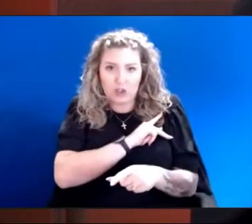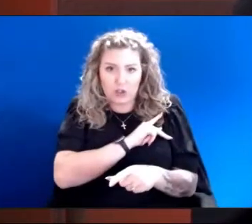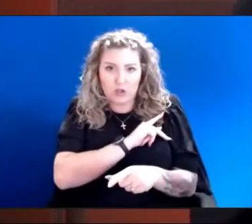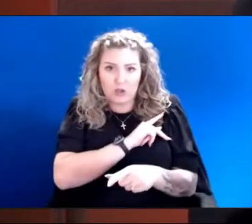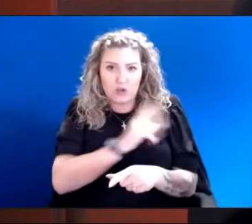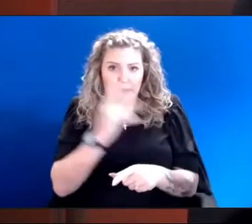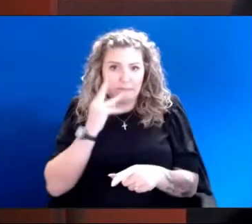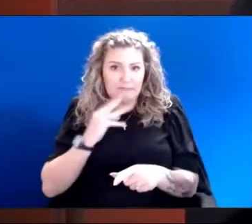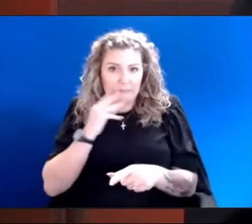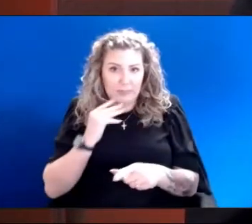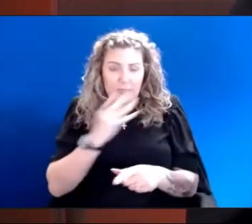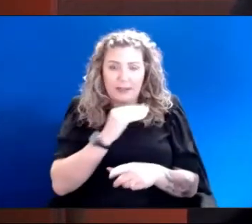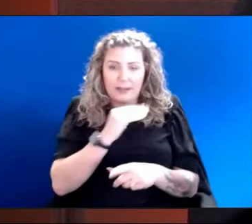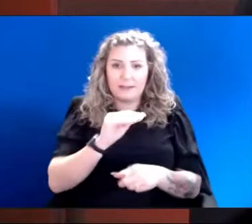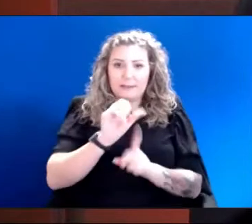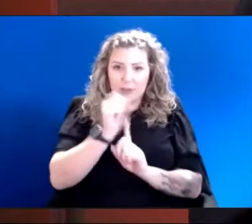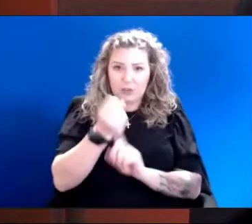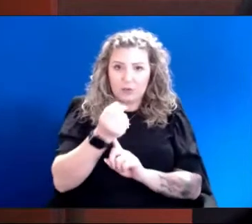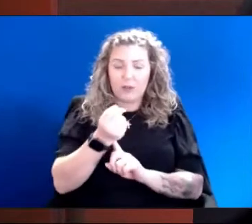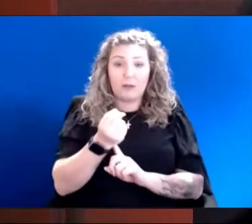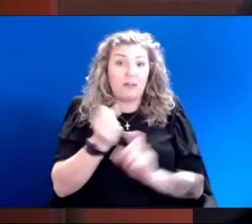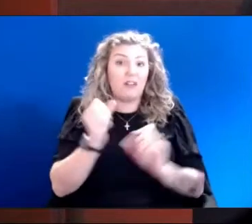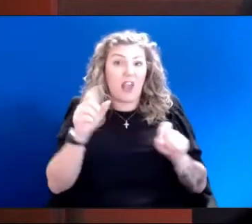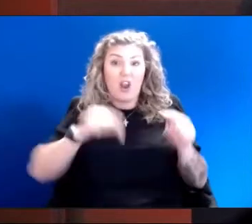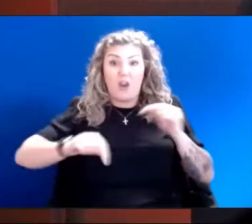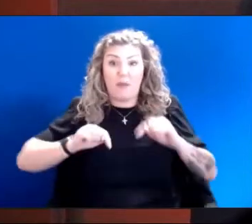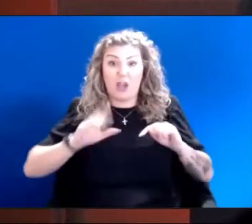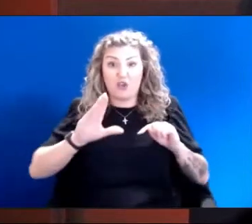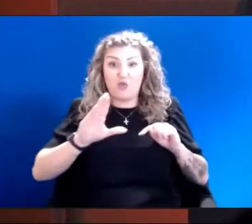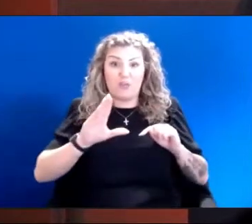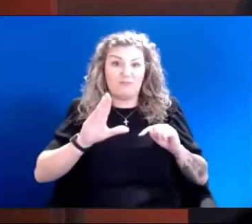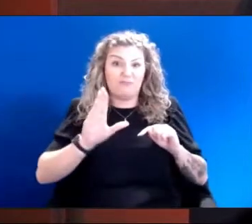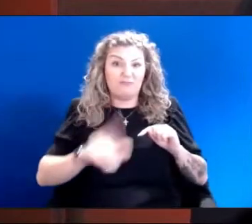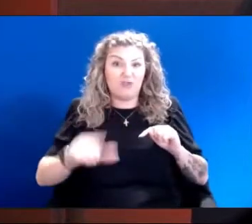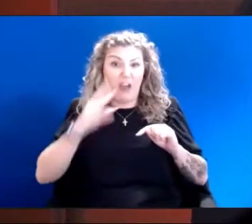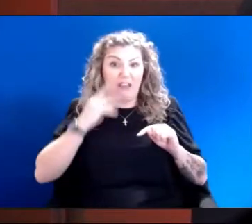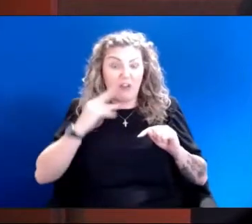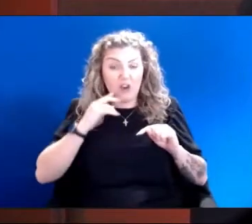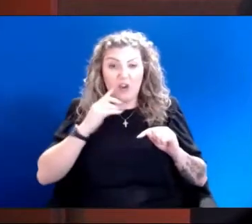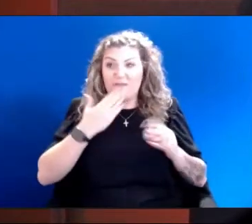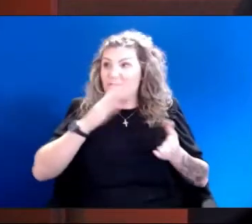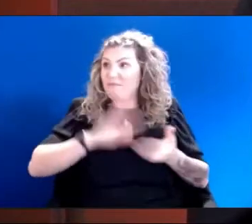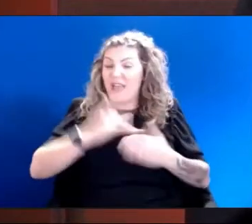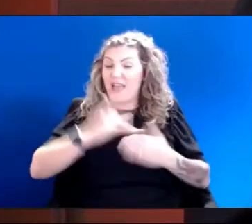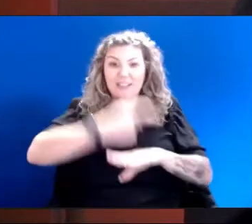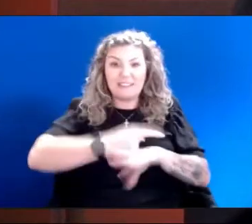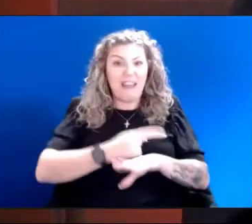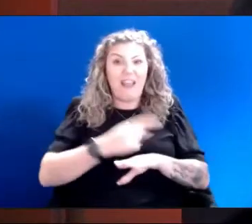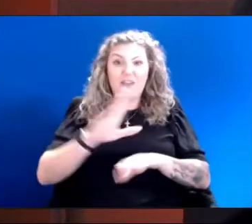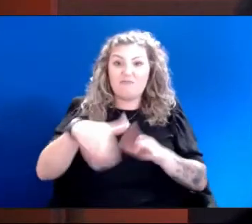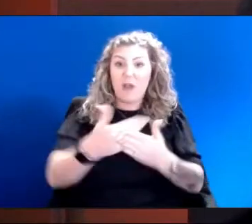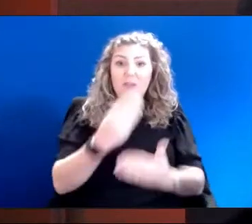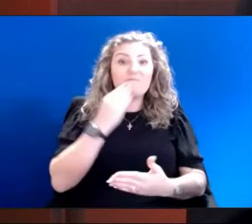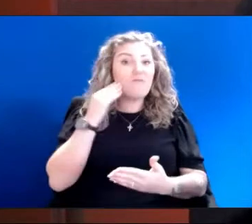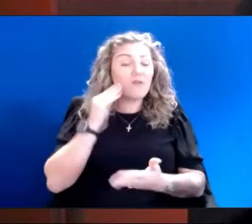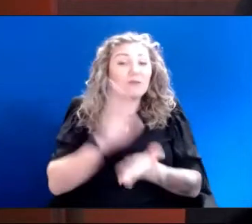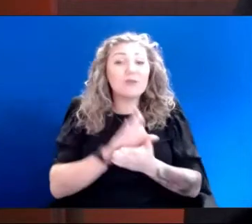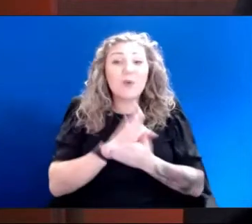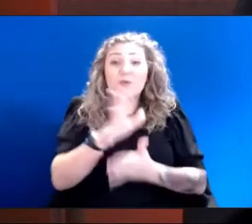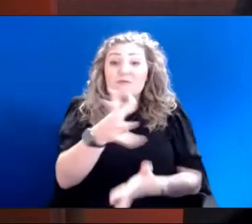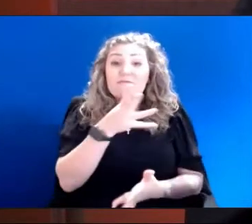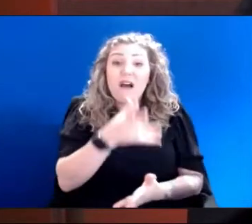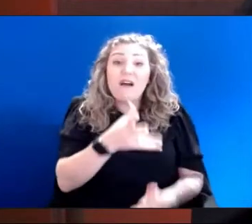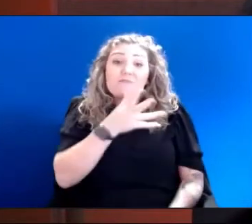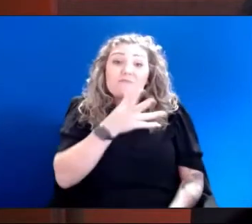And so this can go all the way back to your childhood when if you had a bad day and came home from school, your mom or grandmother or